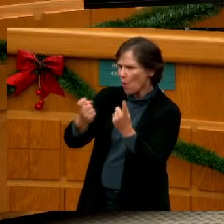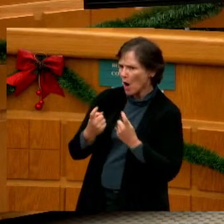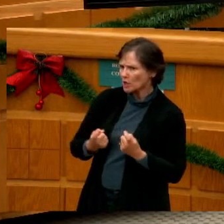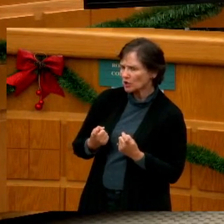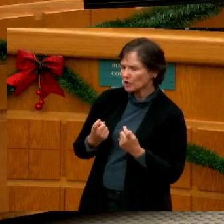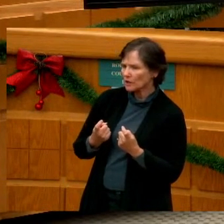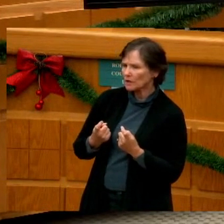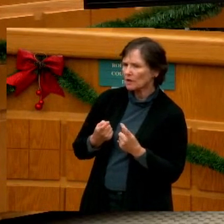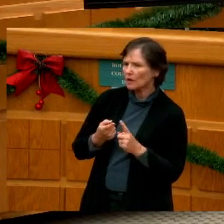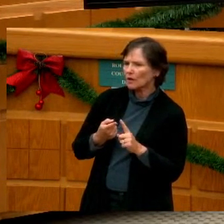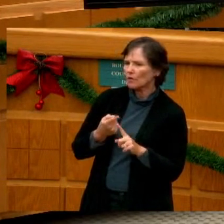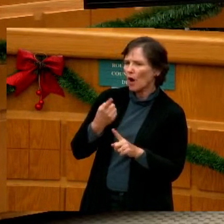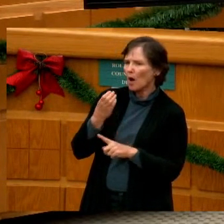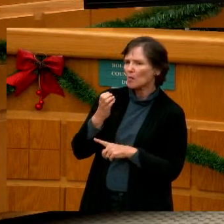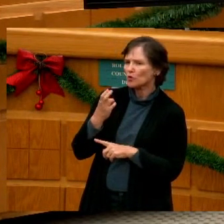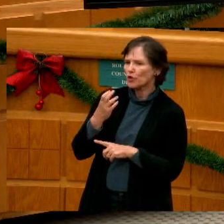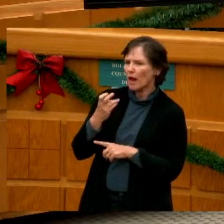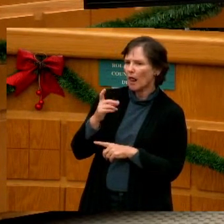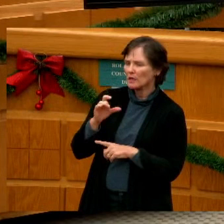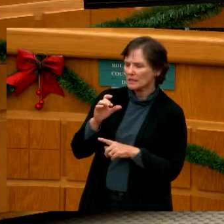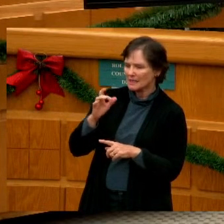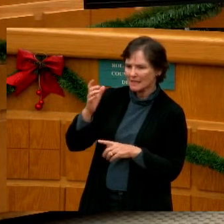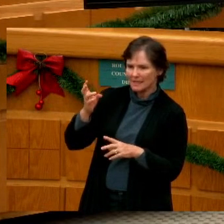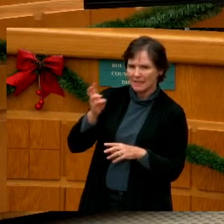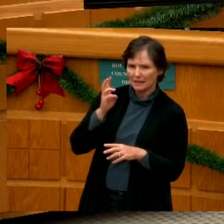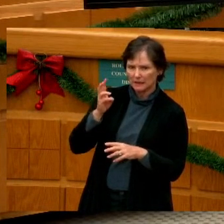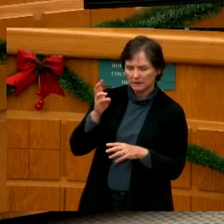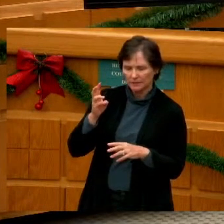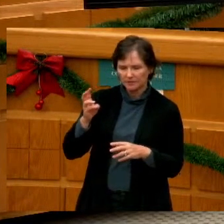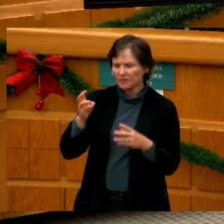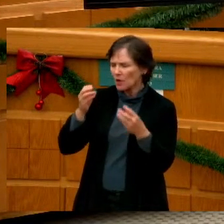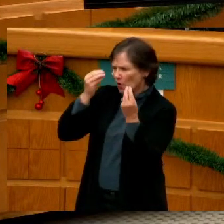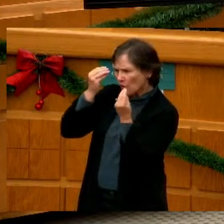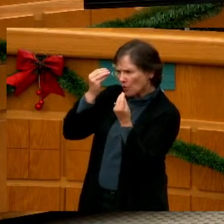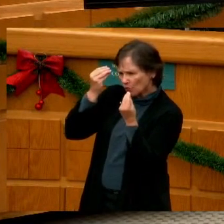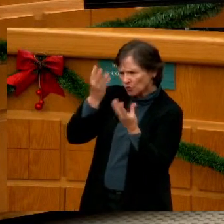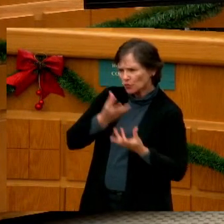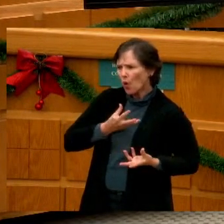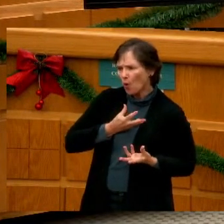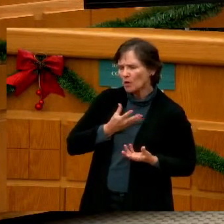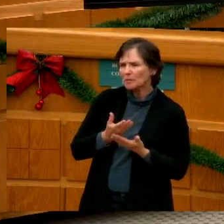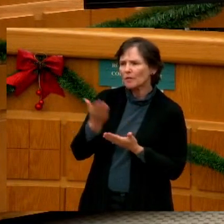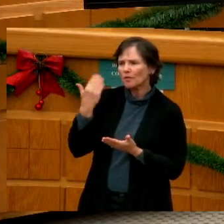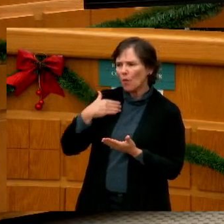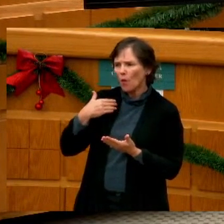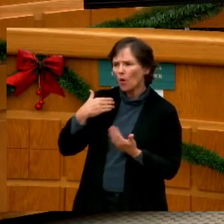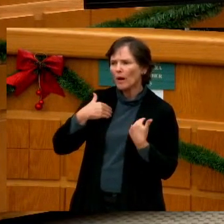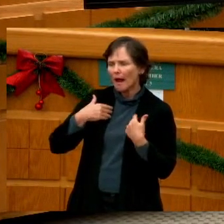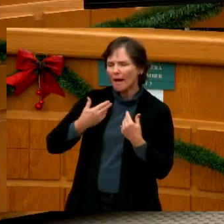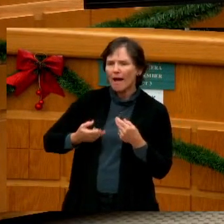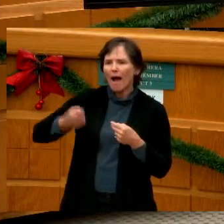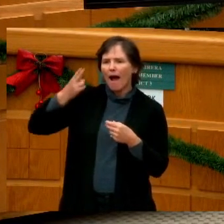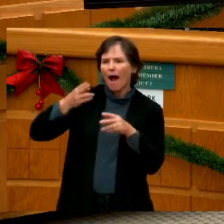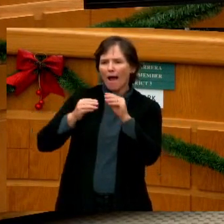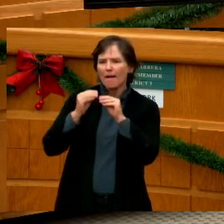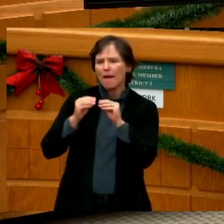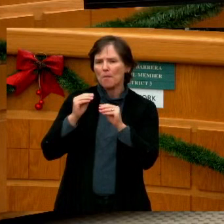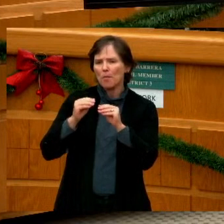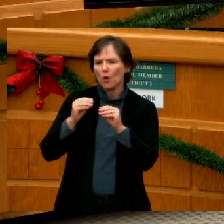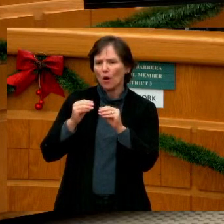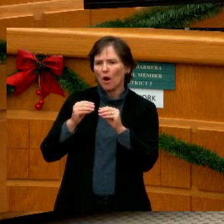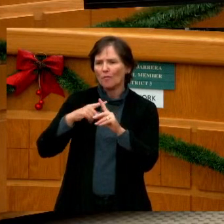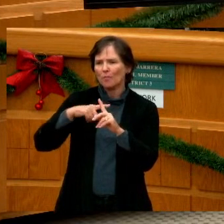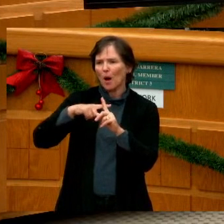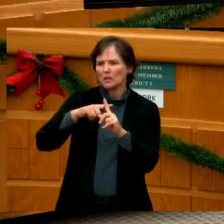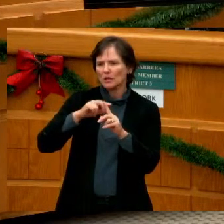All right, a viewer told us last Friday that there was a shortage of hospital rooms at Spawn South due to the high numbers of COVID-19 and